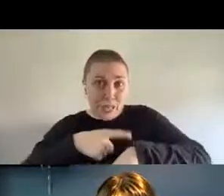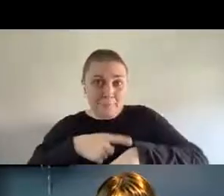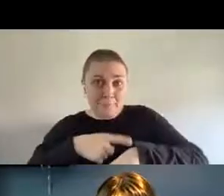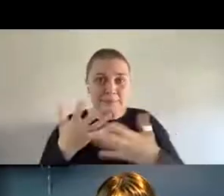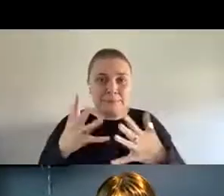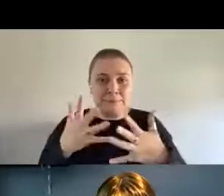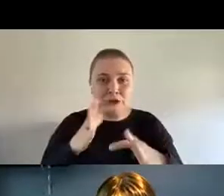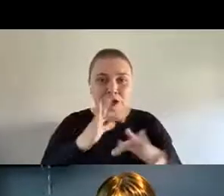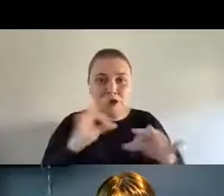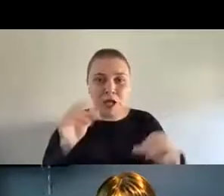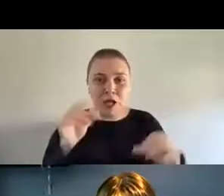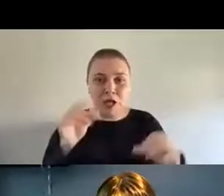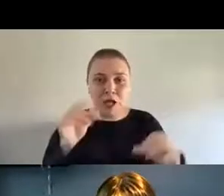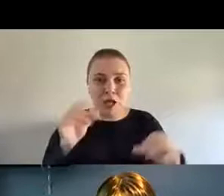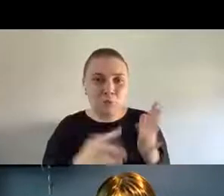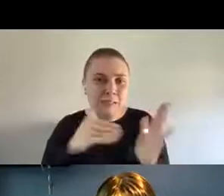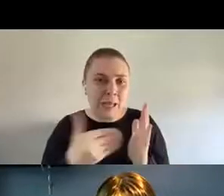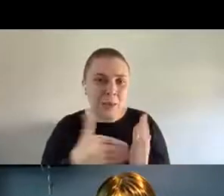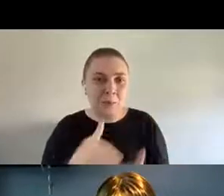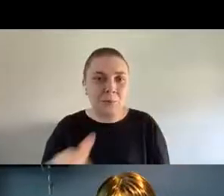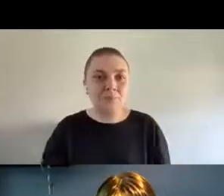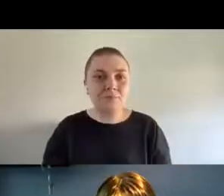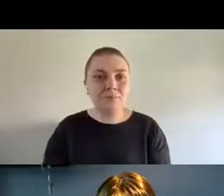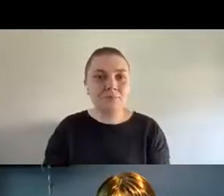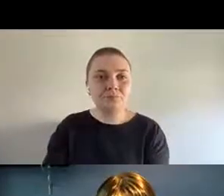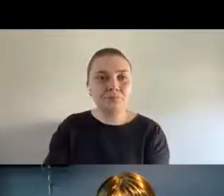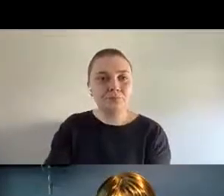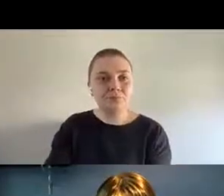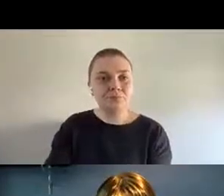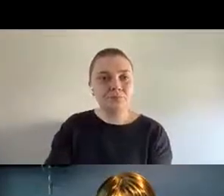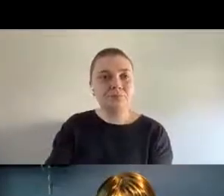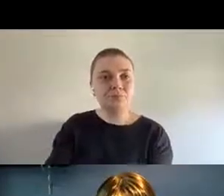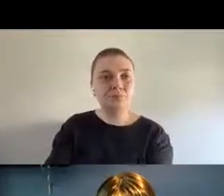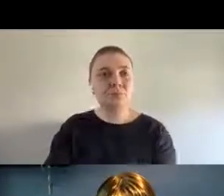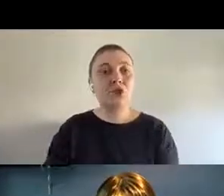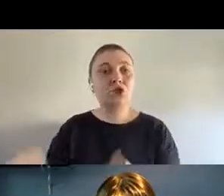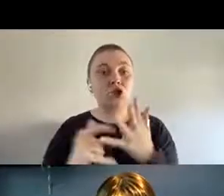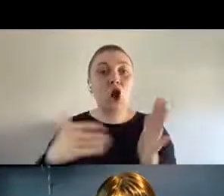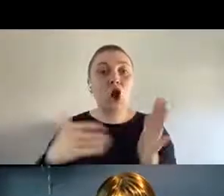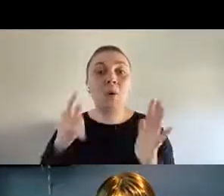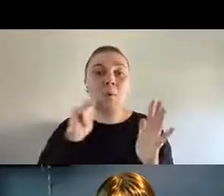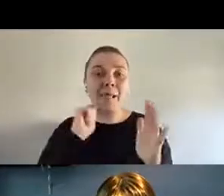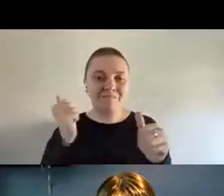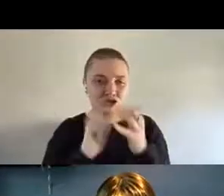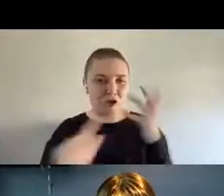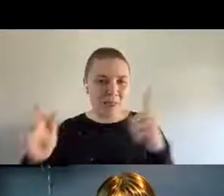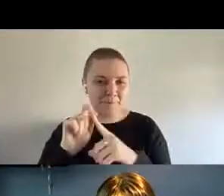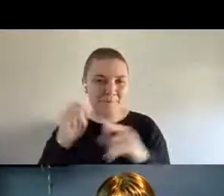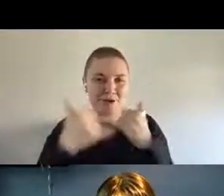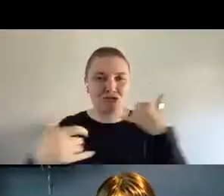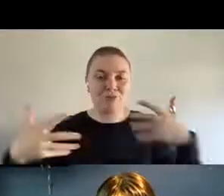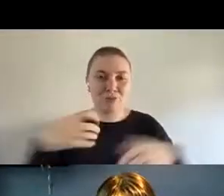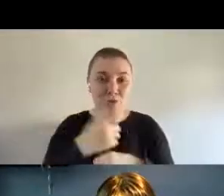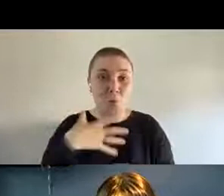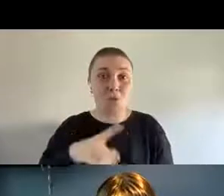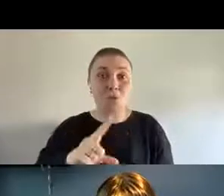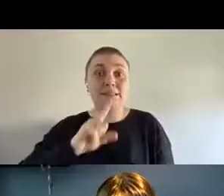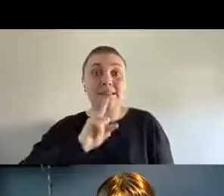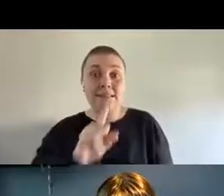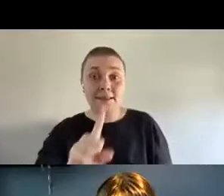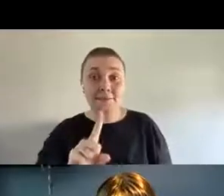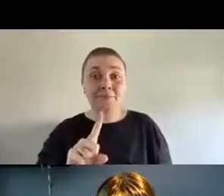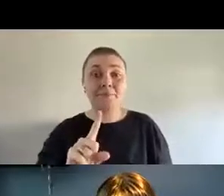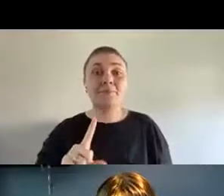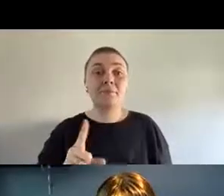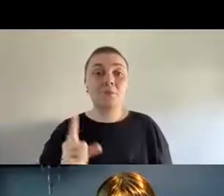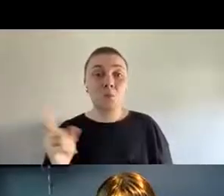to do that now. So I'll finish up by just very briefly saying that